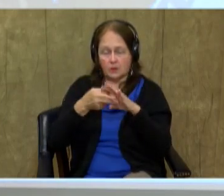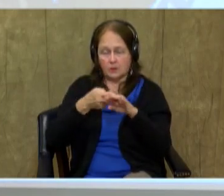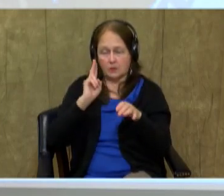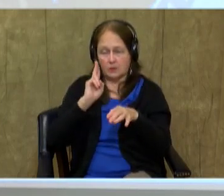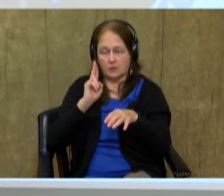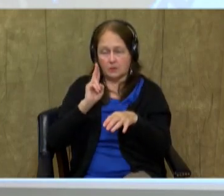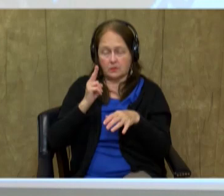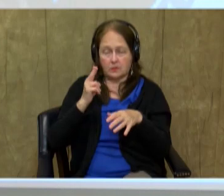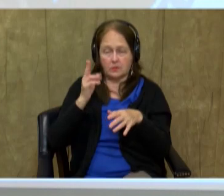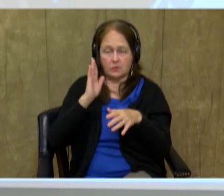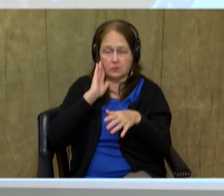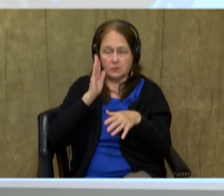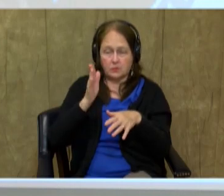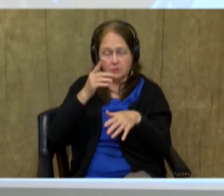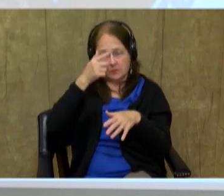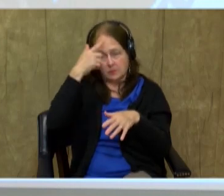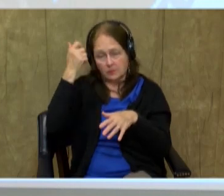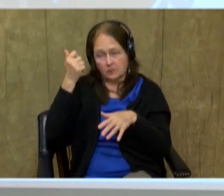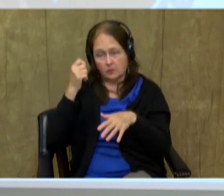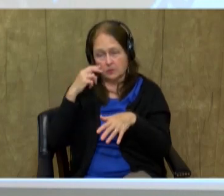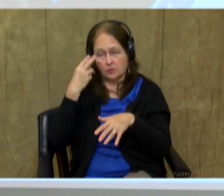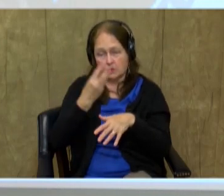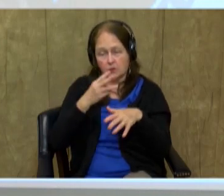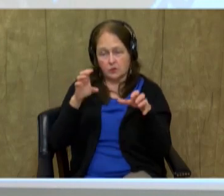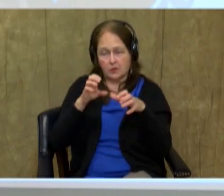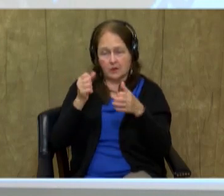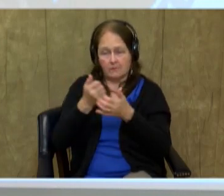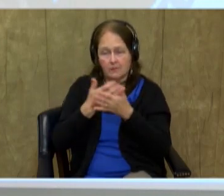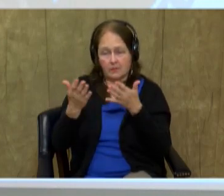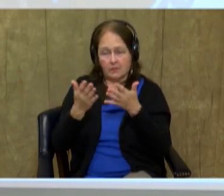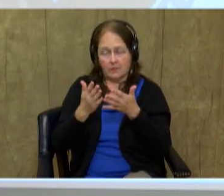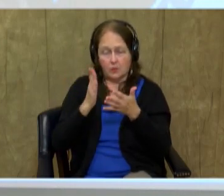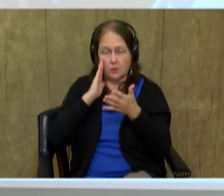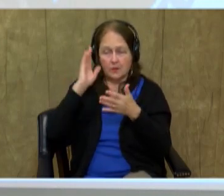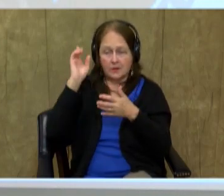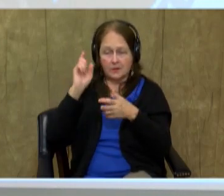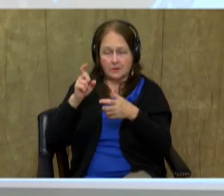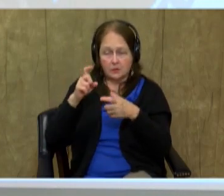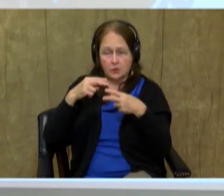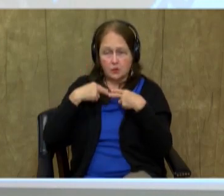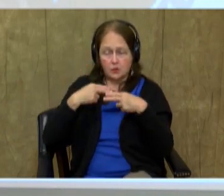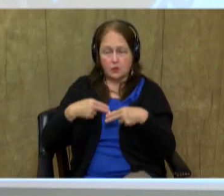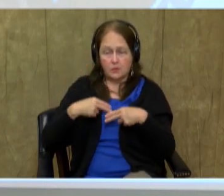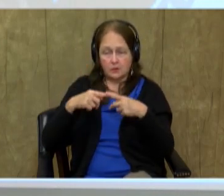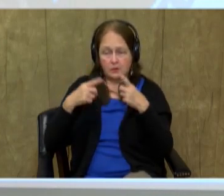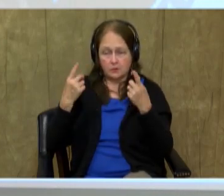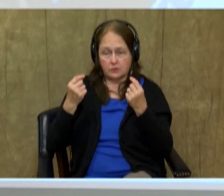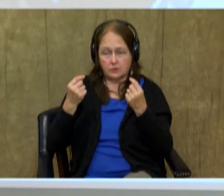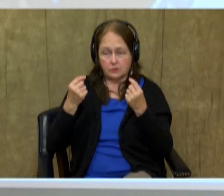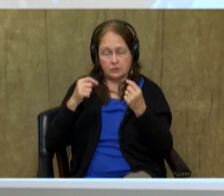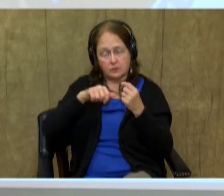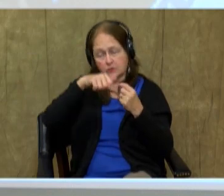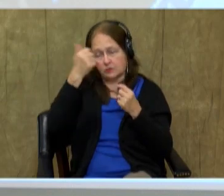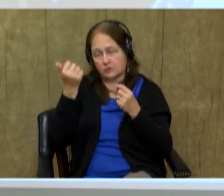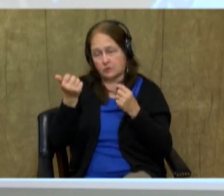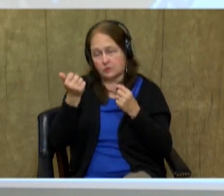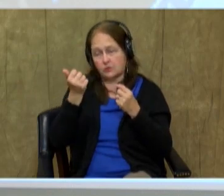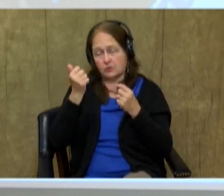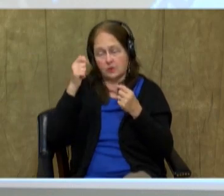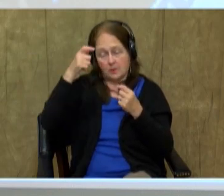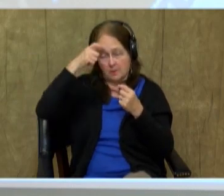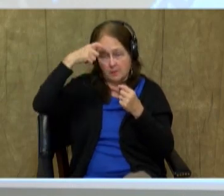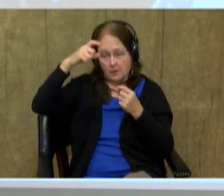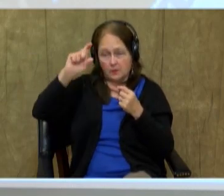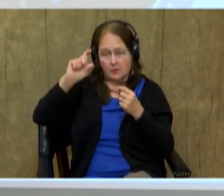the answer I received was because we had done everything we needed humans to do. That anything else that needed to be done with the